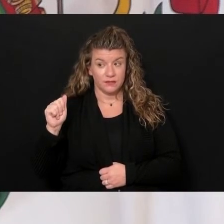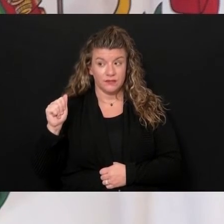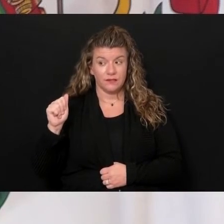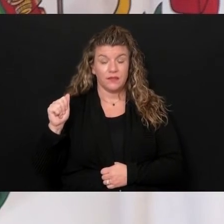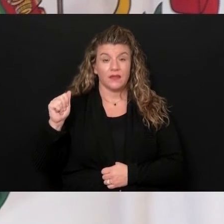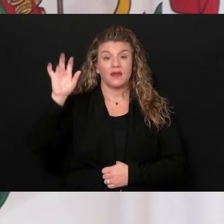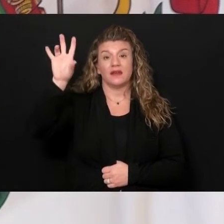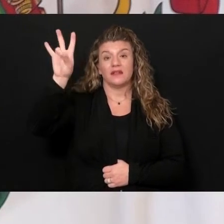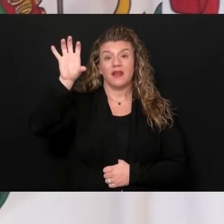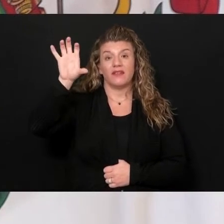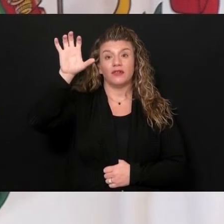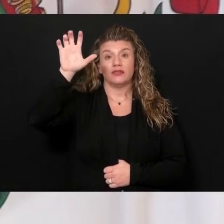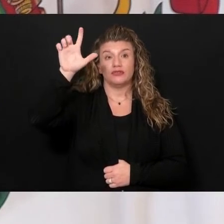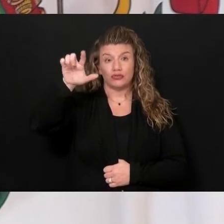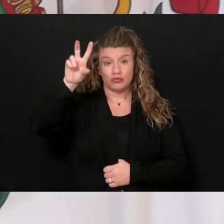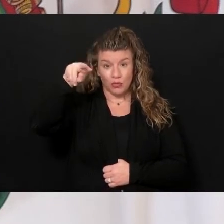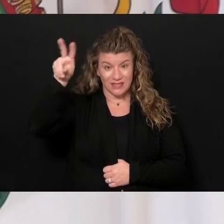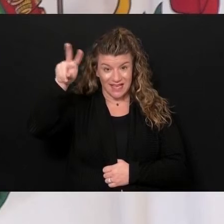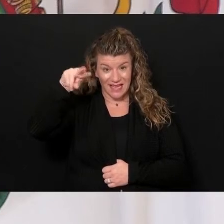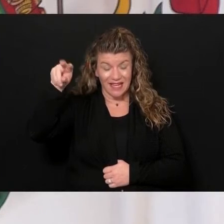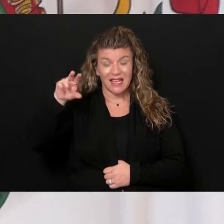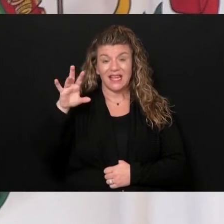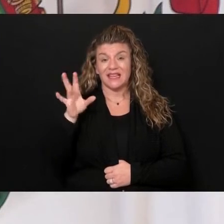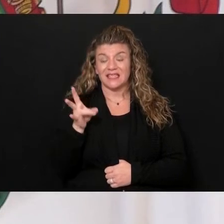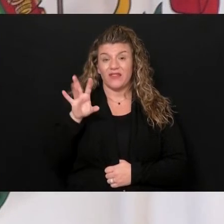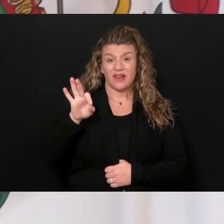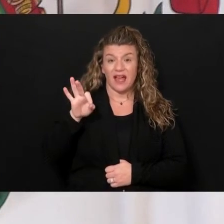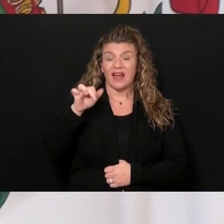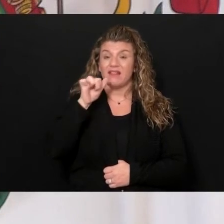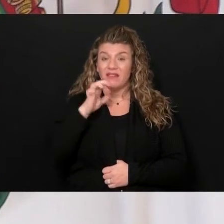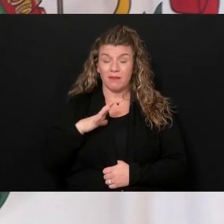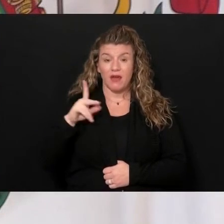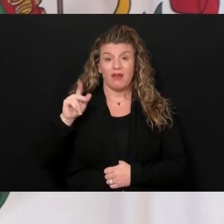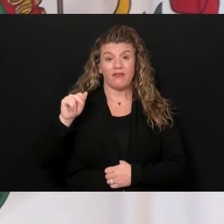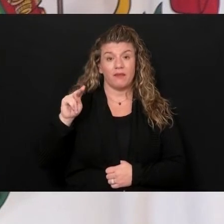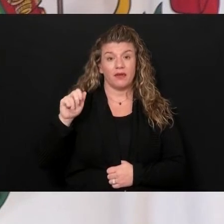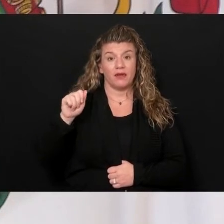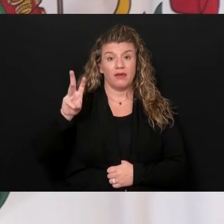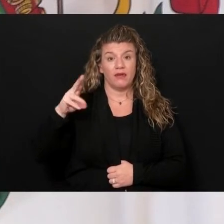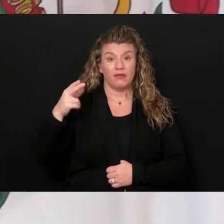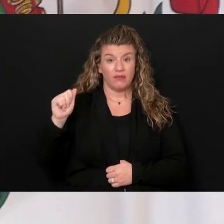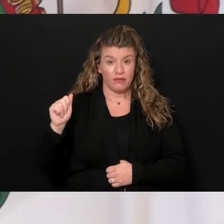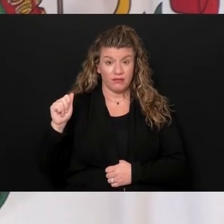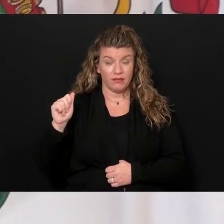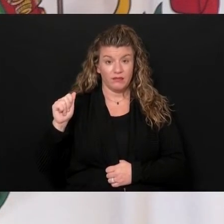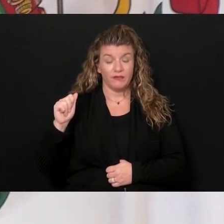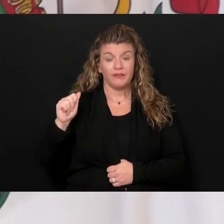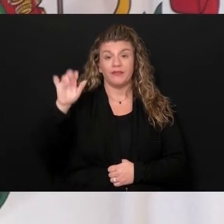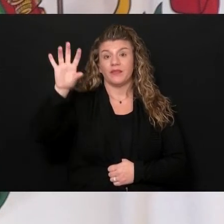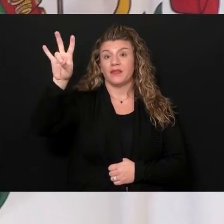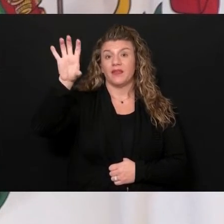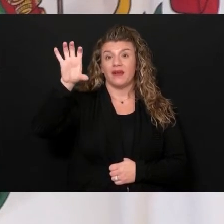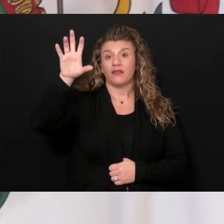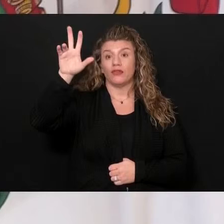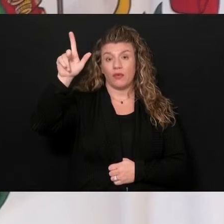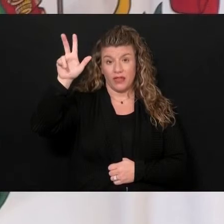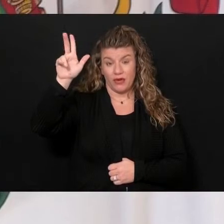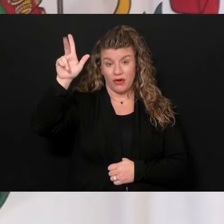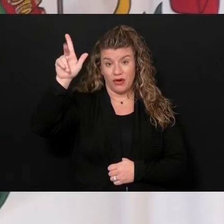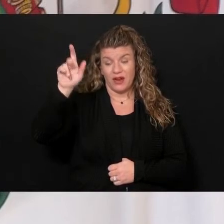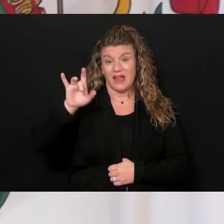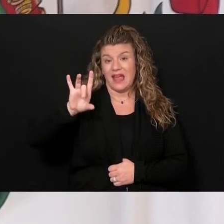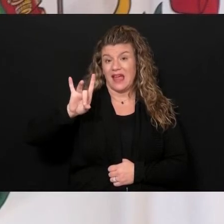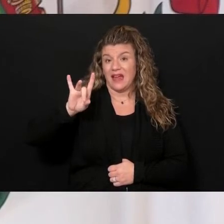Our 722nd death is a 79-year-old female from Kanawha County. Our 723rd death